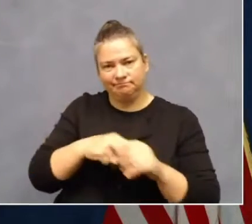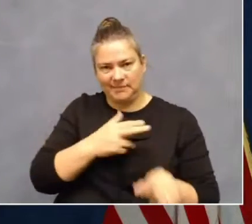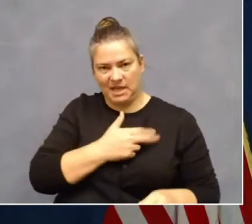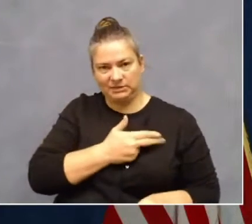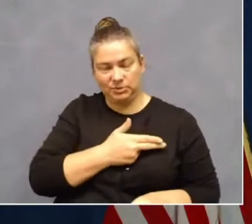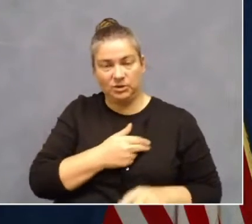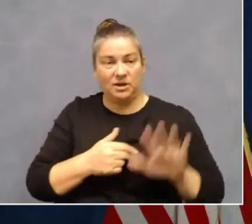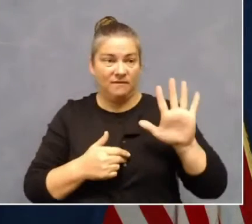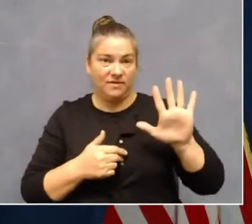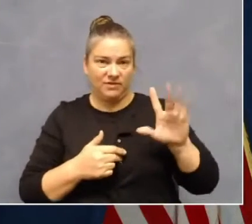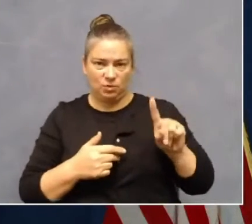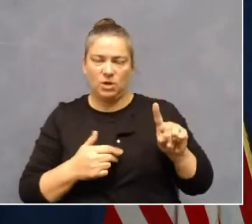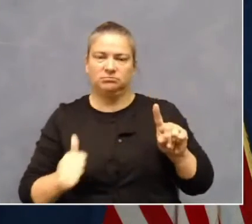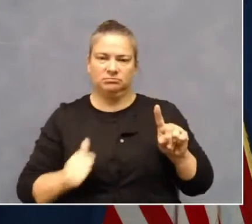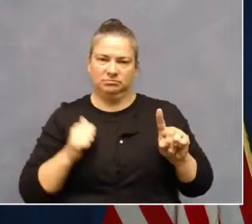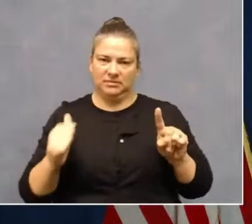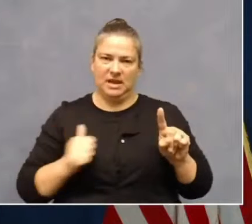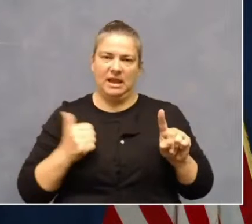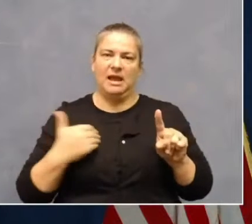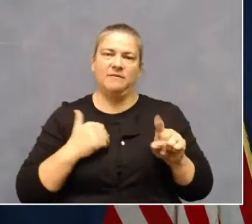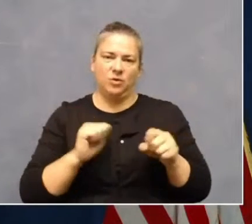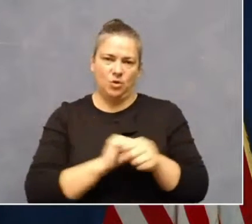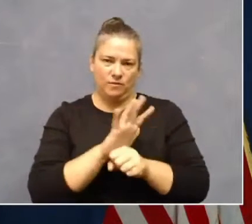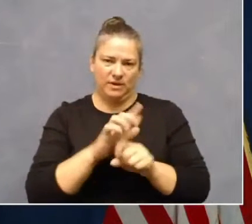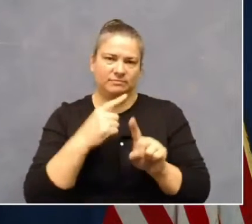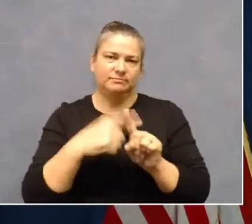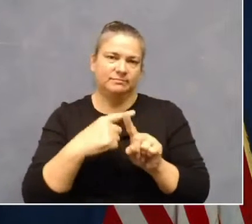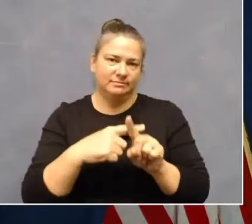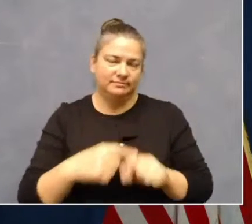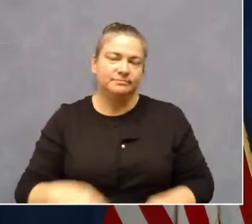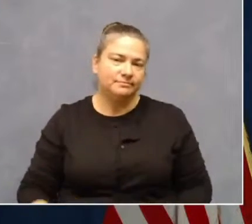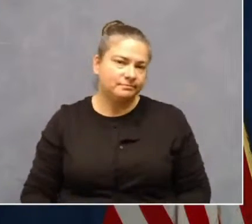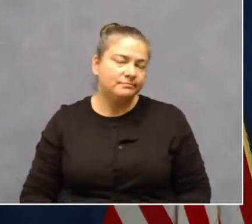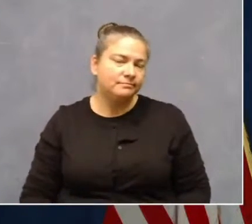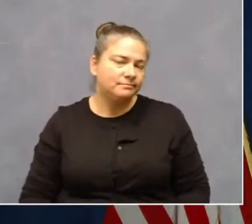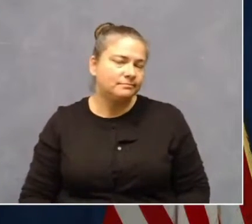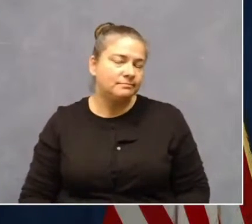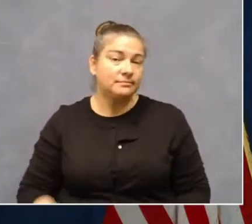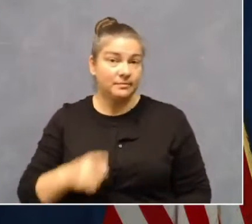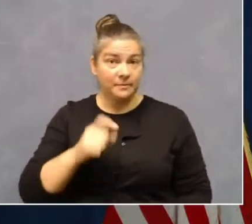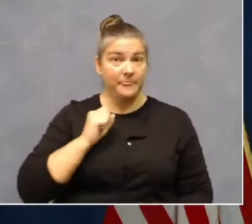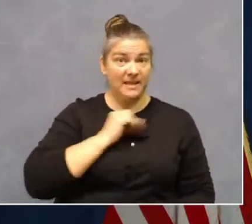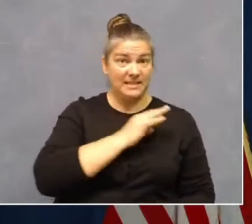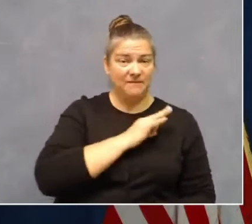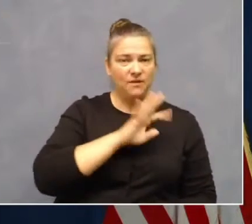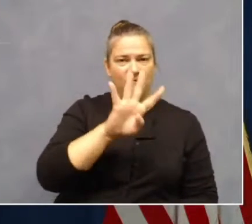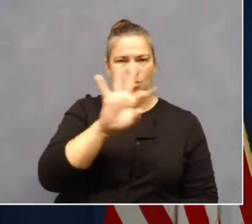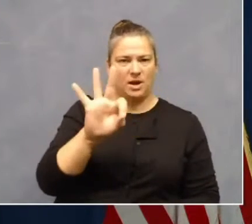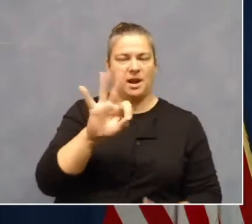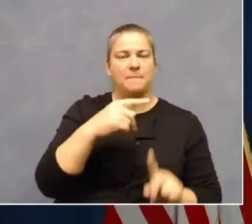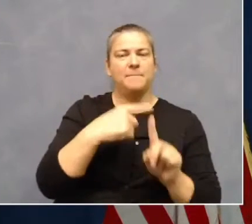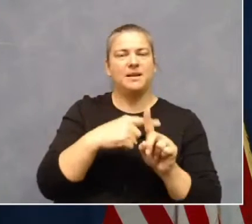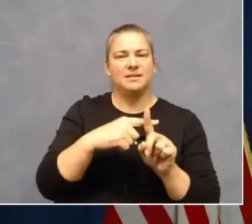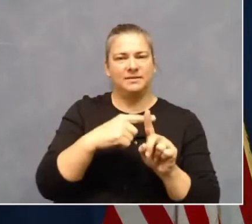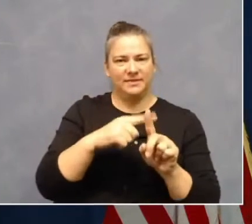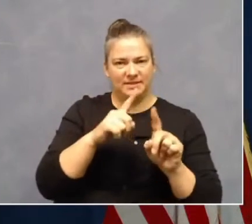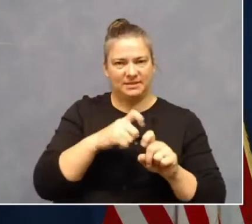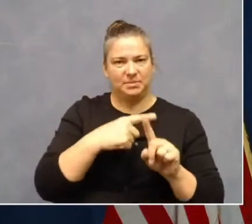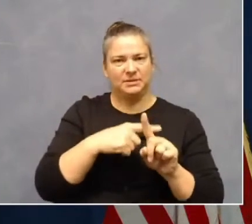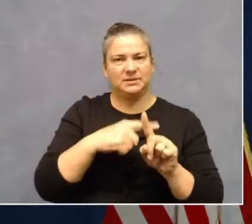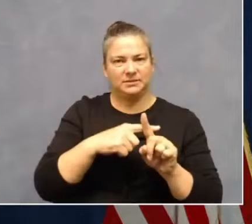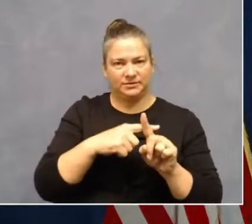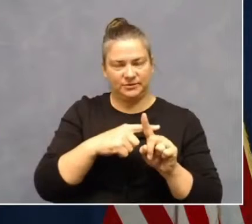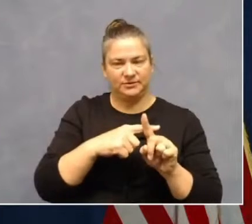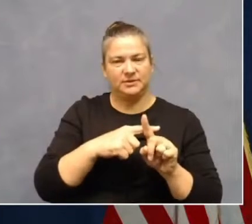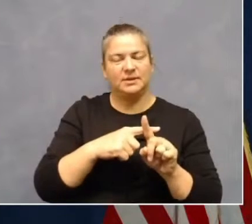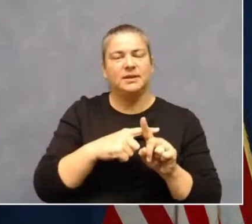active COVID-19 cases amongst those residents. Staff, 49 have tested positive, and again, thank God, 26